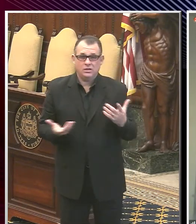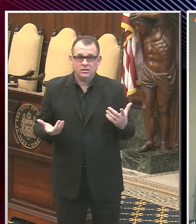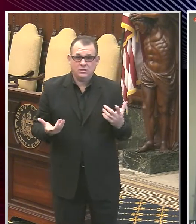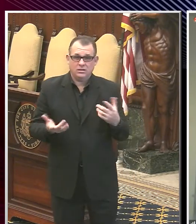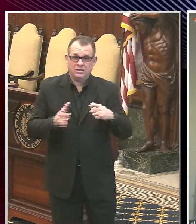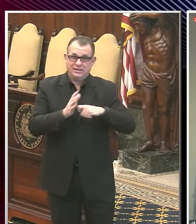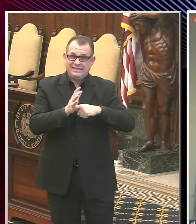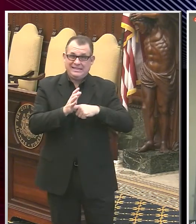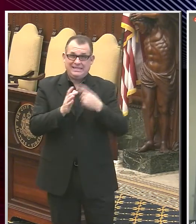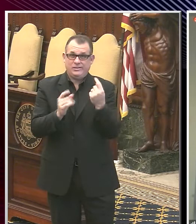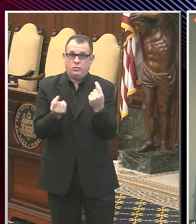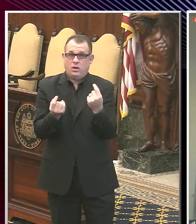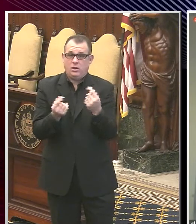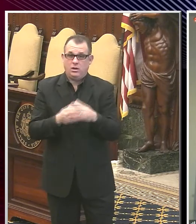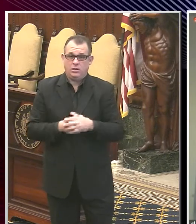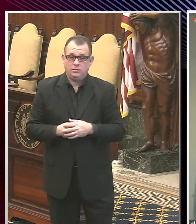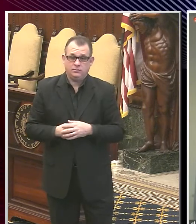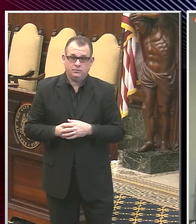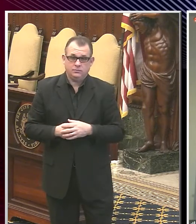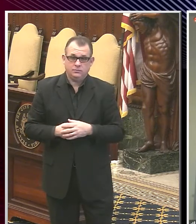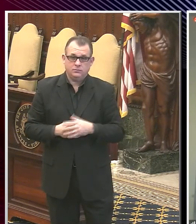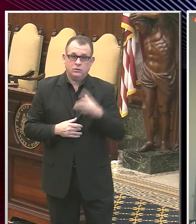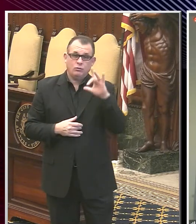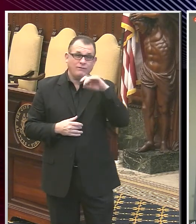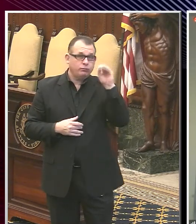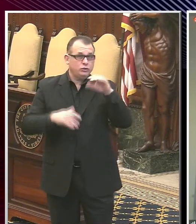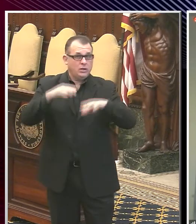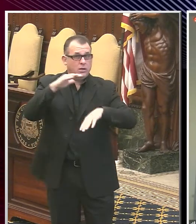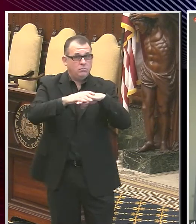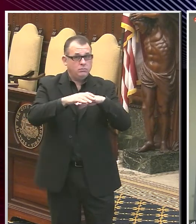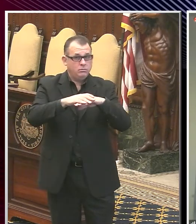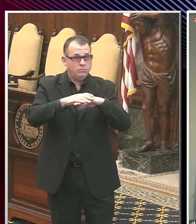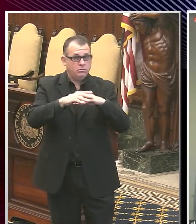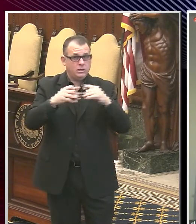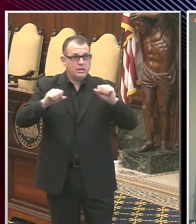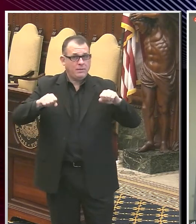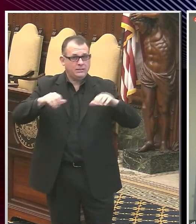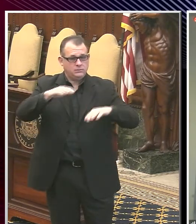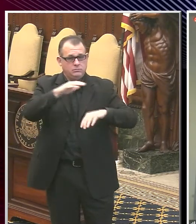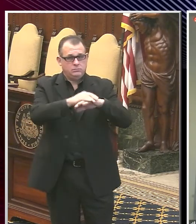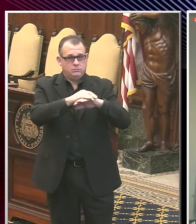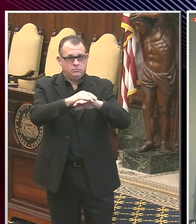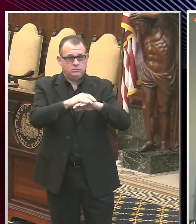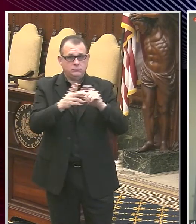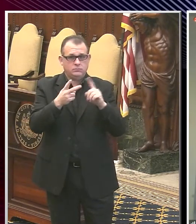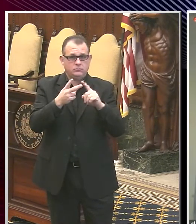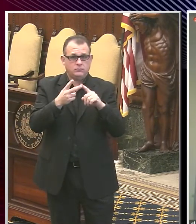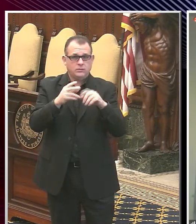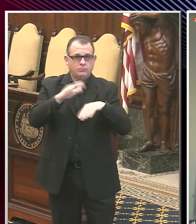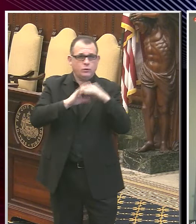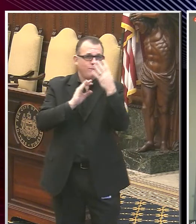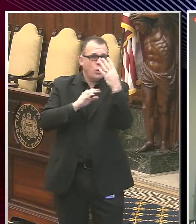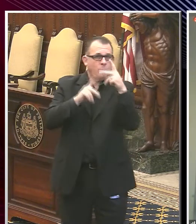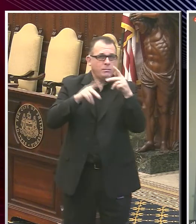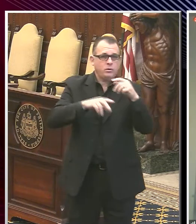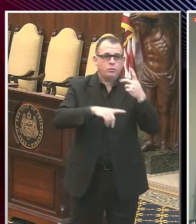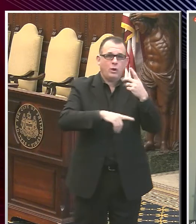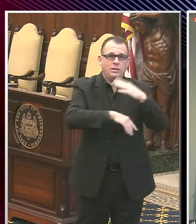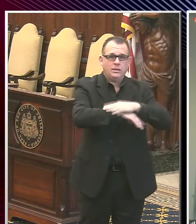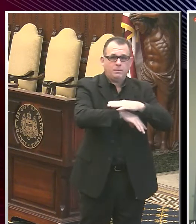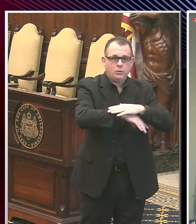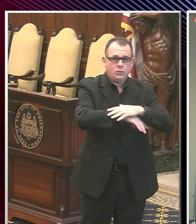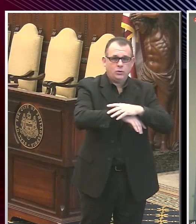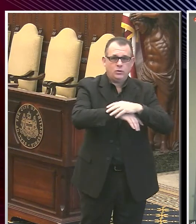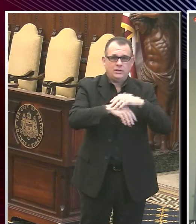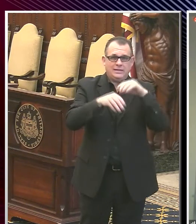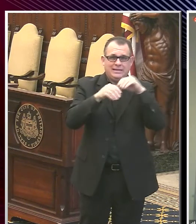Well, the key precautions are that no more than 25% seating capacity, no table of more than 4 people,